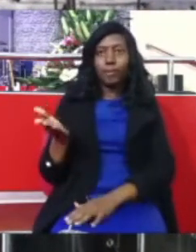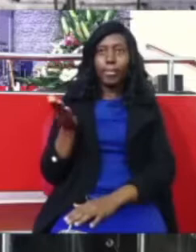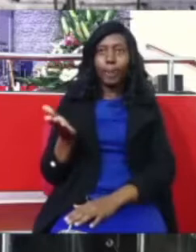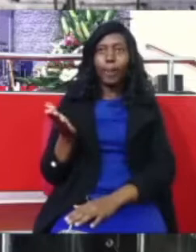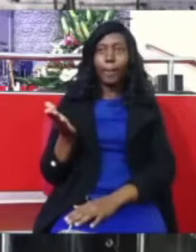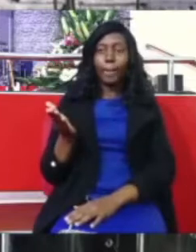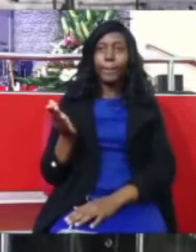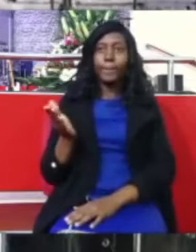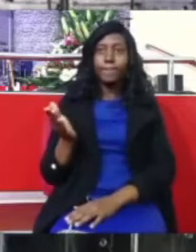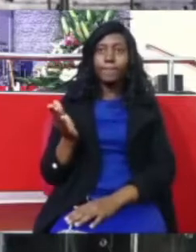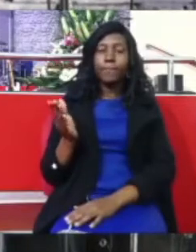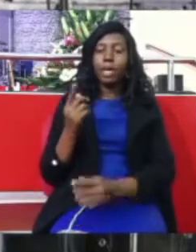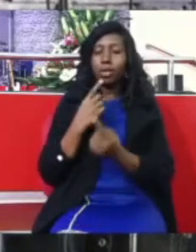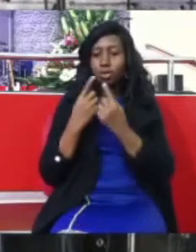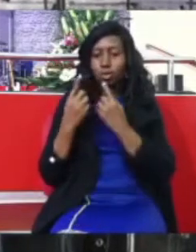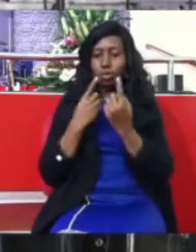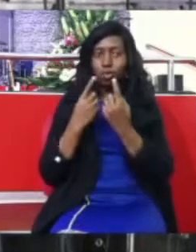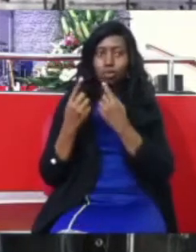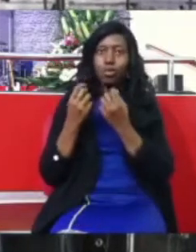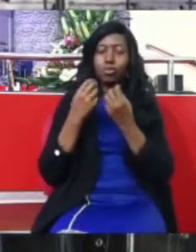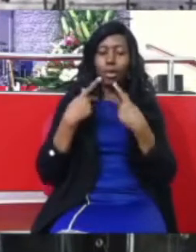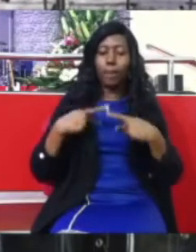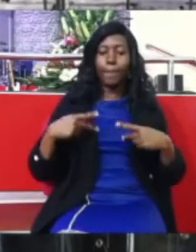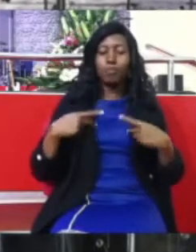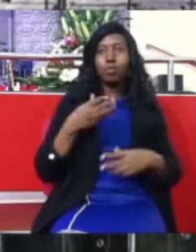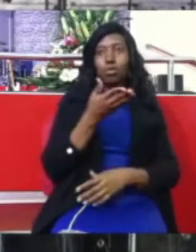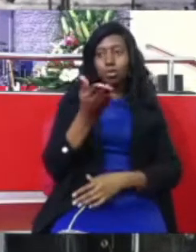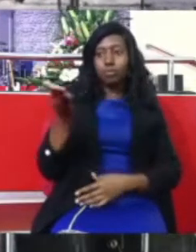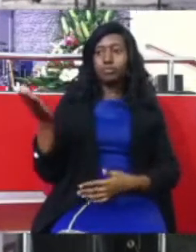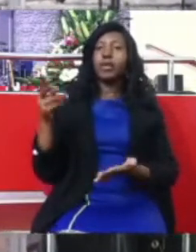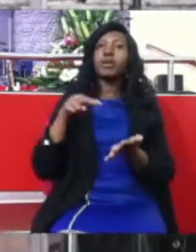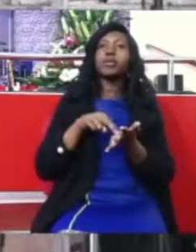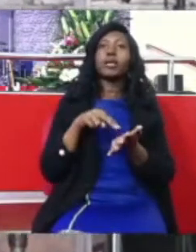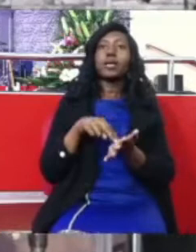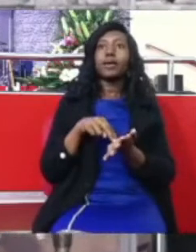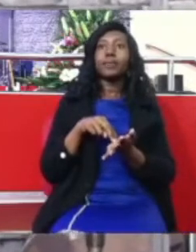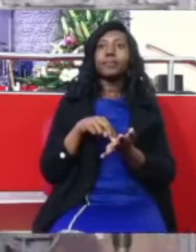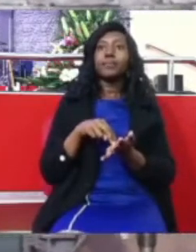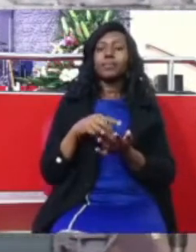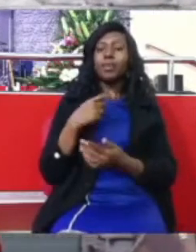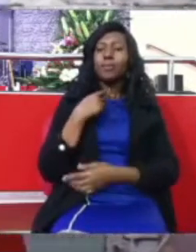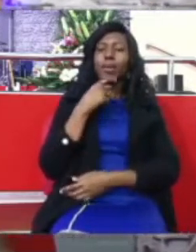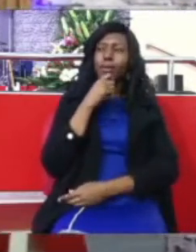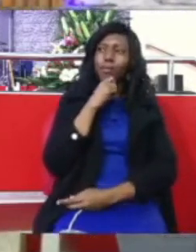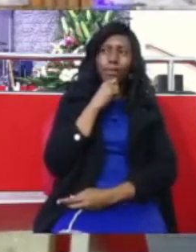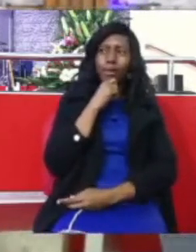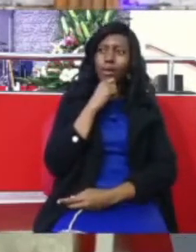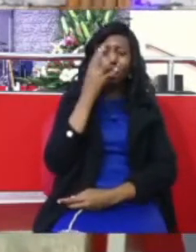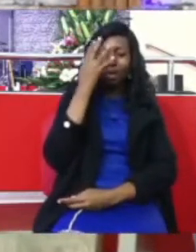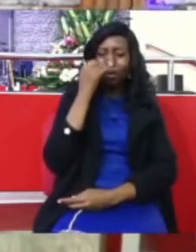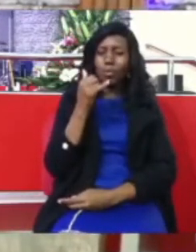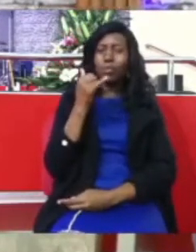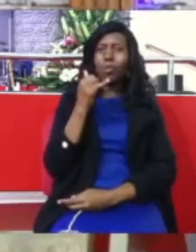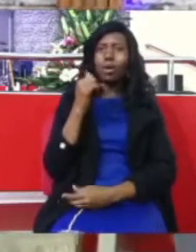able to speak to the crowd that is listening to him. And I was wondering, why didn't he just go and climb on top of a